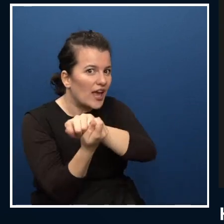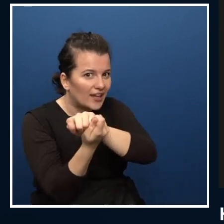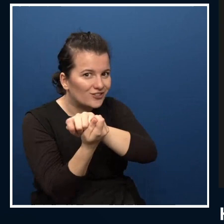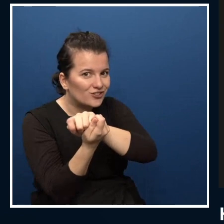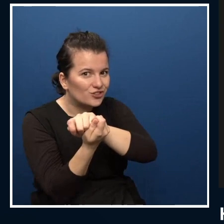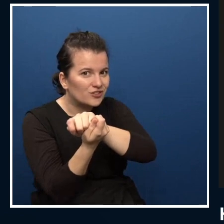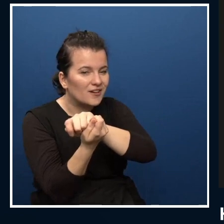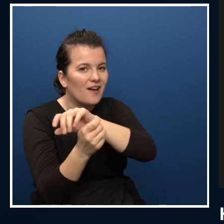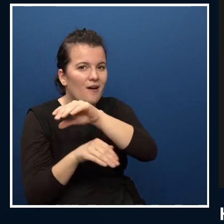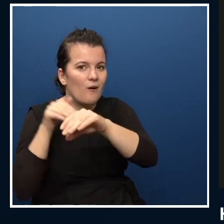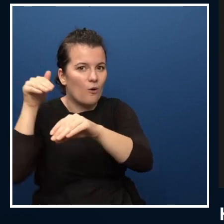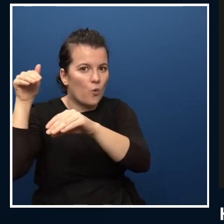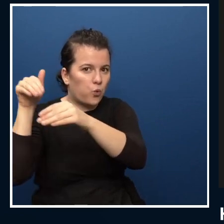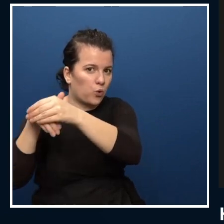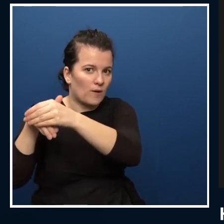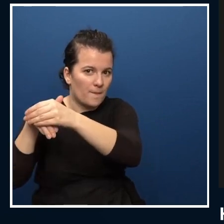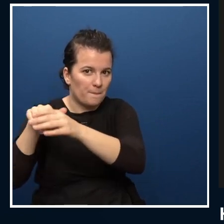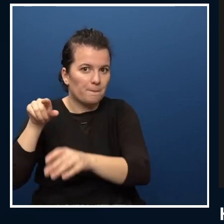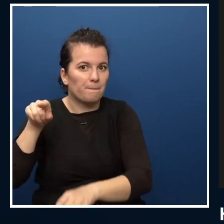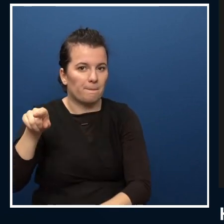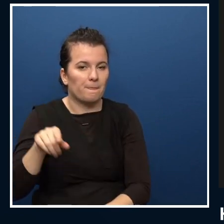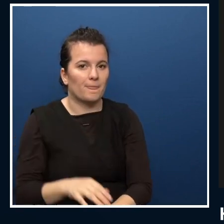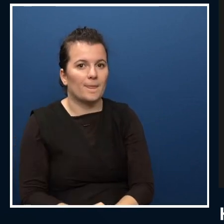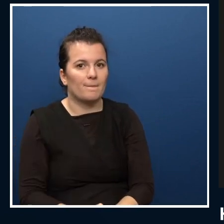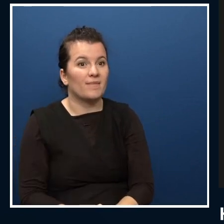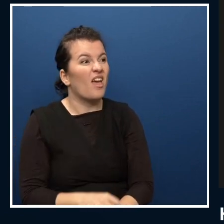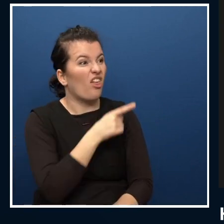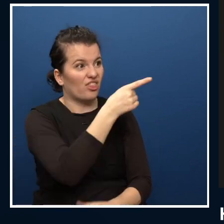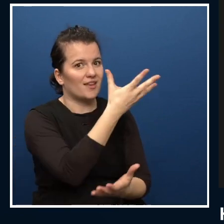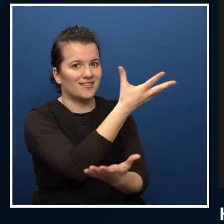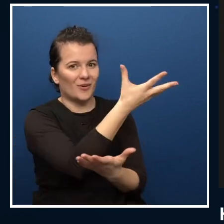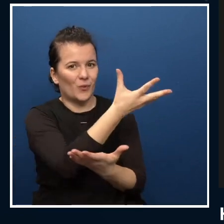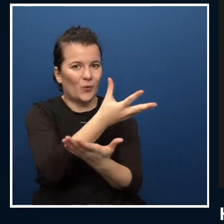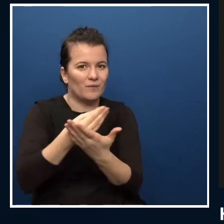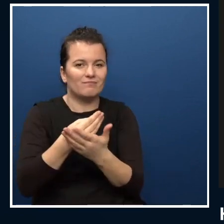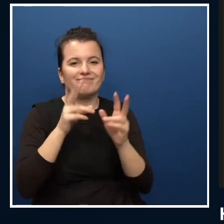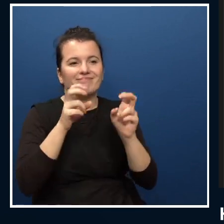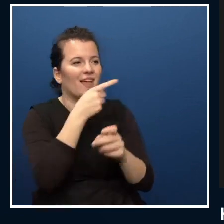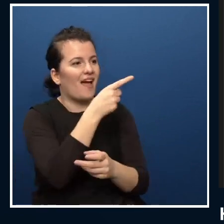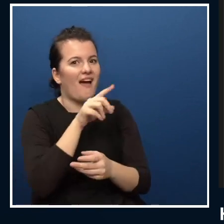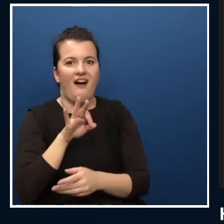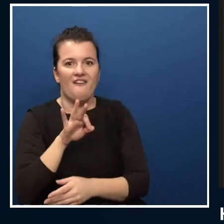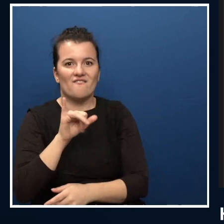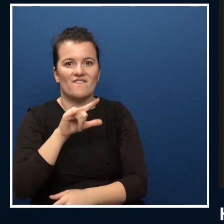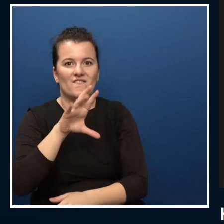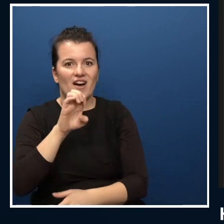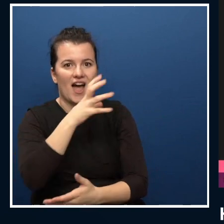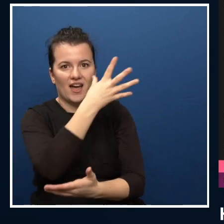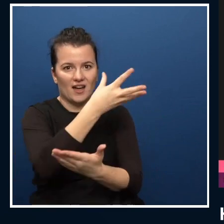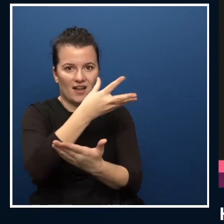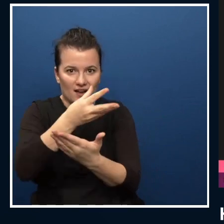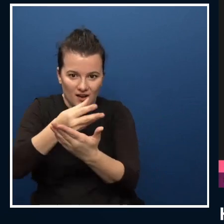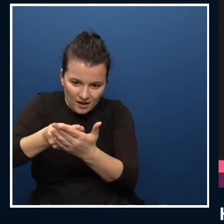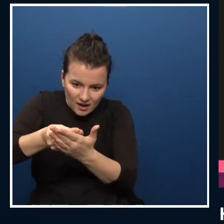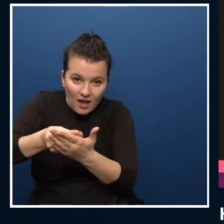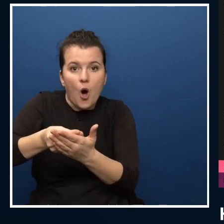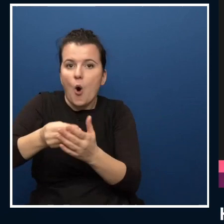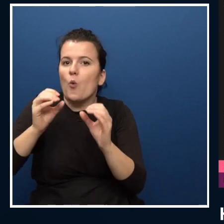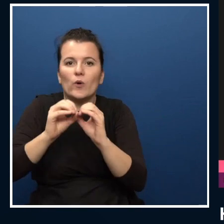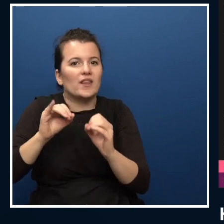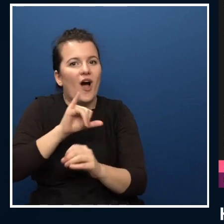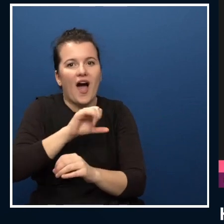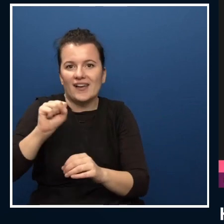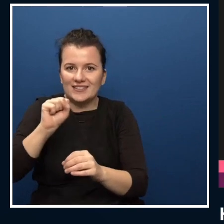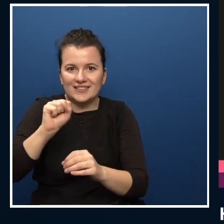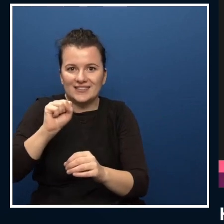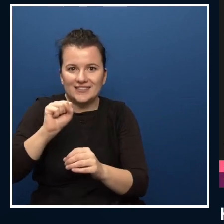that file as a file format without using IIS. So if we look at the file,